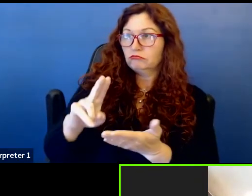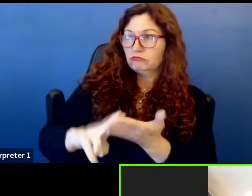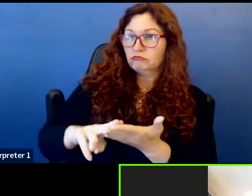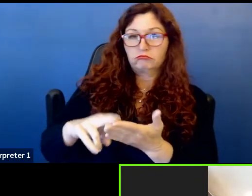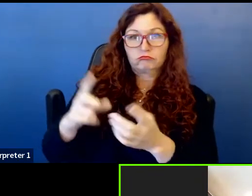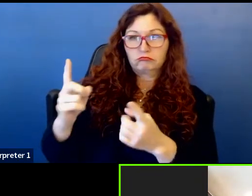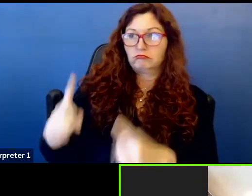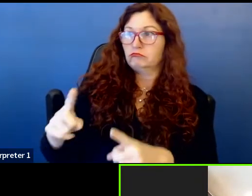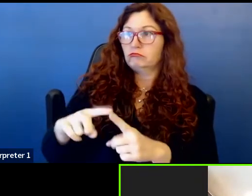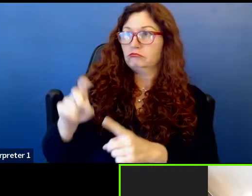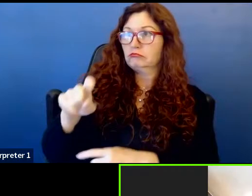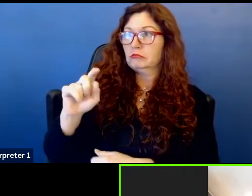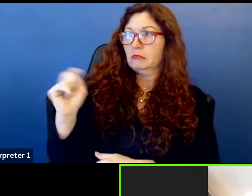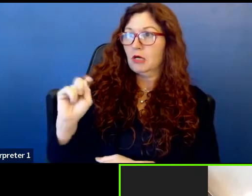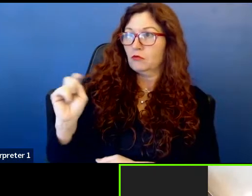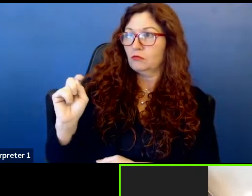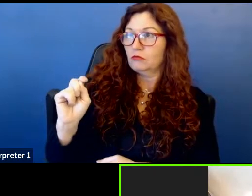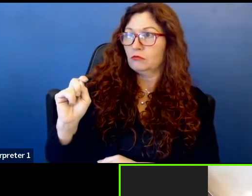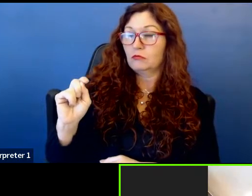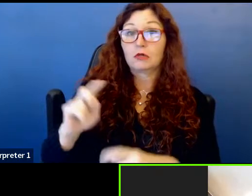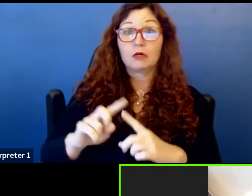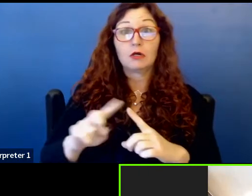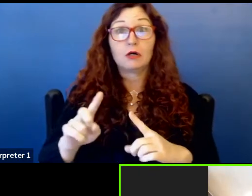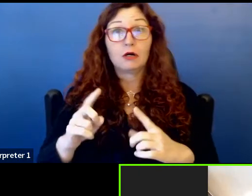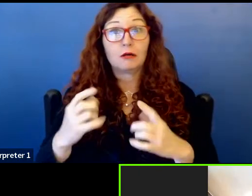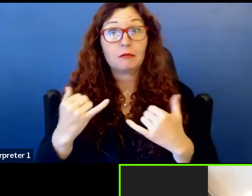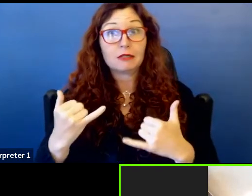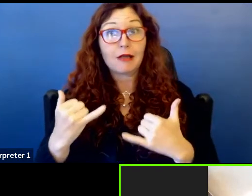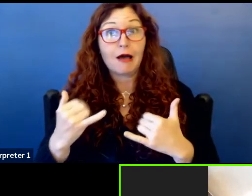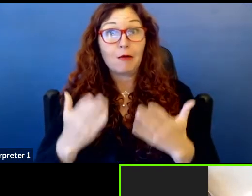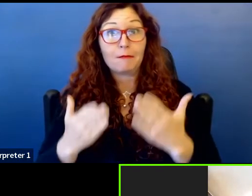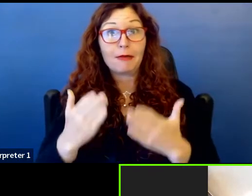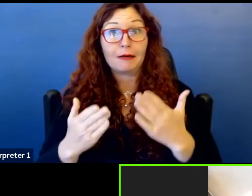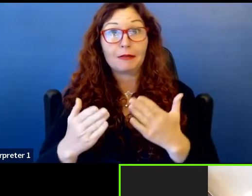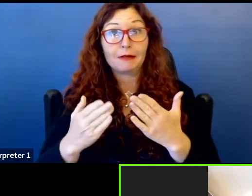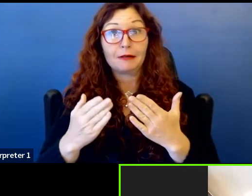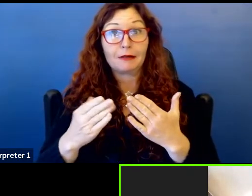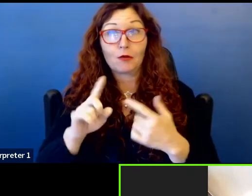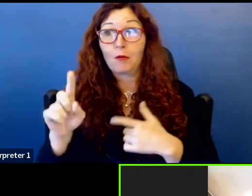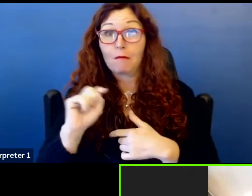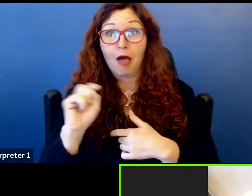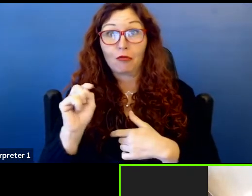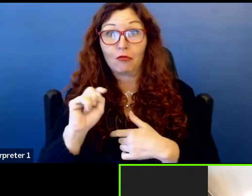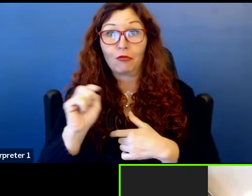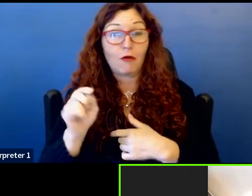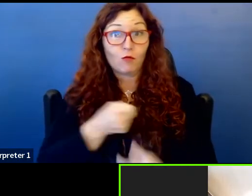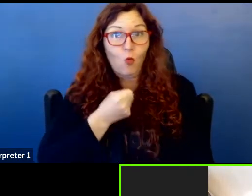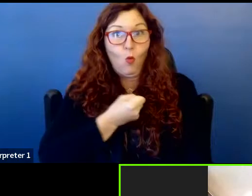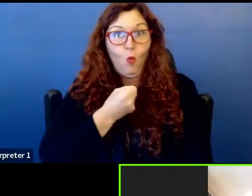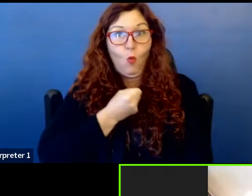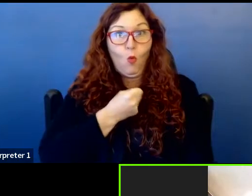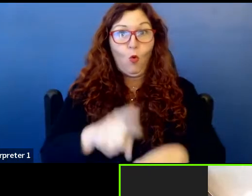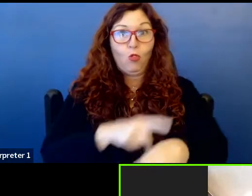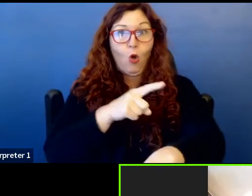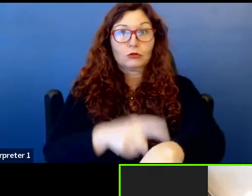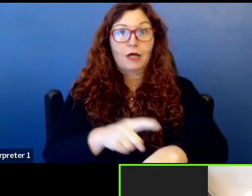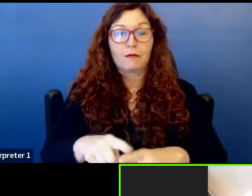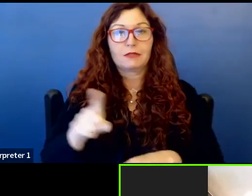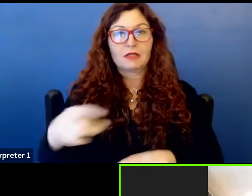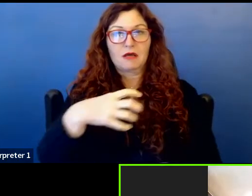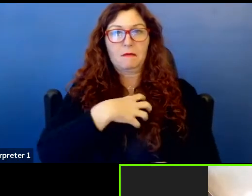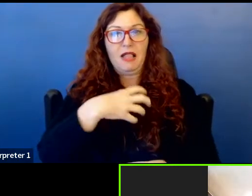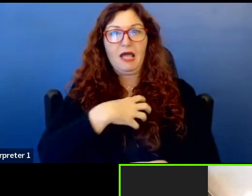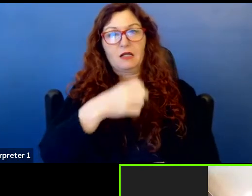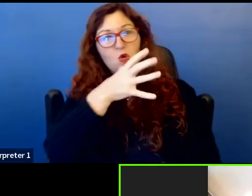too much so now you're having a uti because you're holding your urine because you don't want them to retaliate and think you're going to the bathroom too